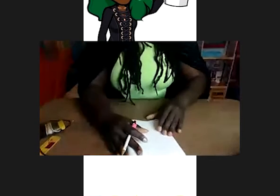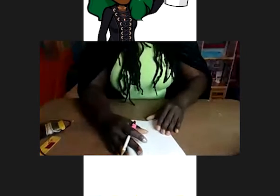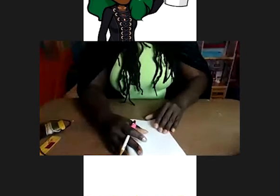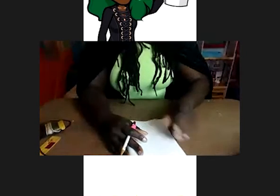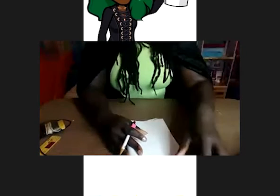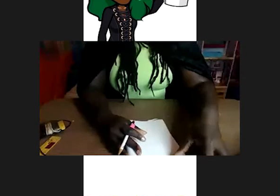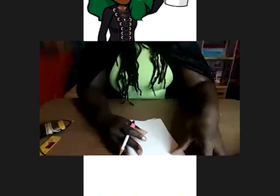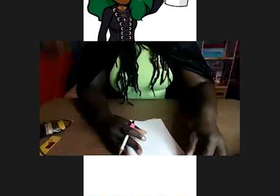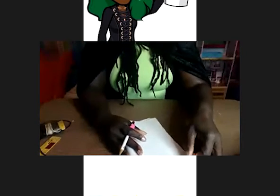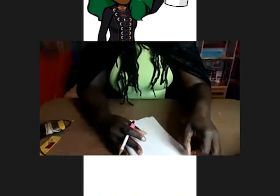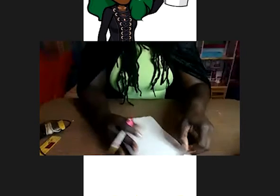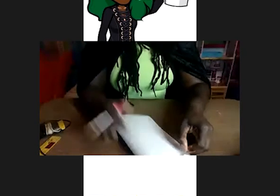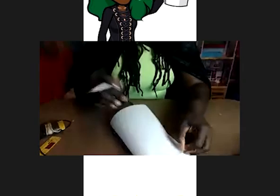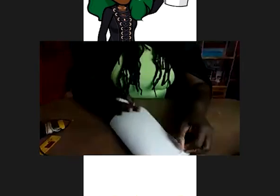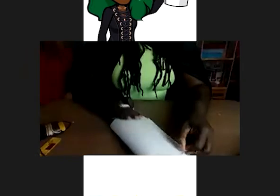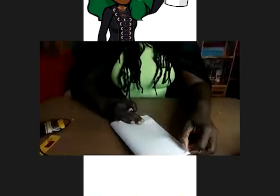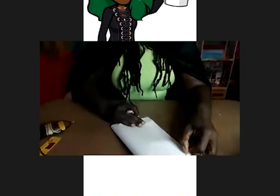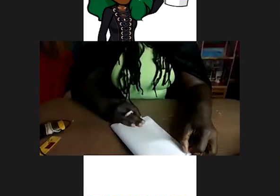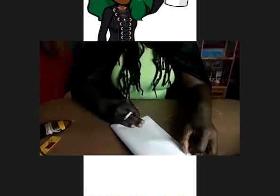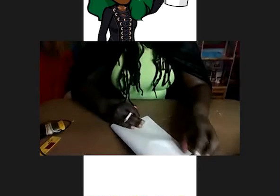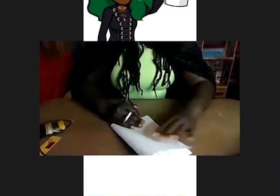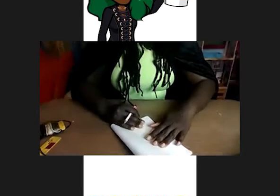your paper in half